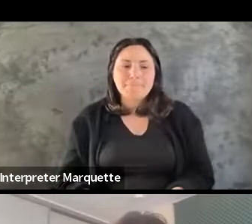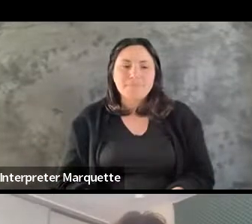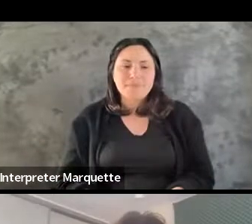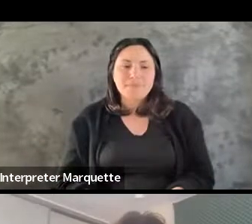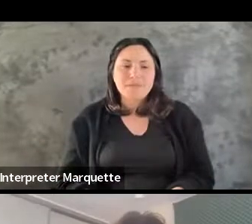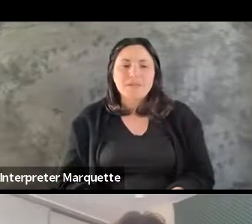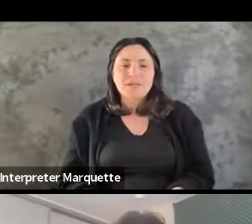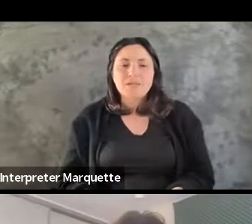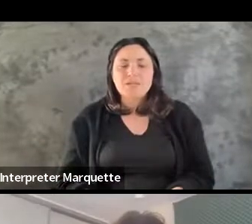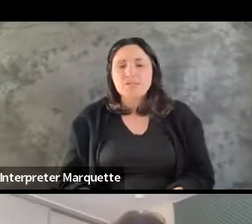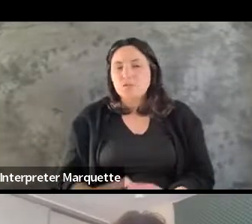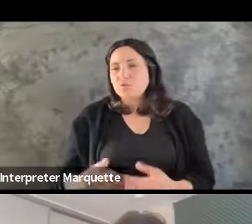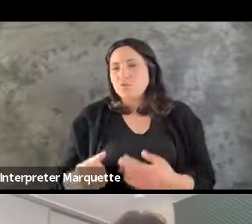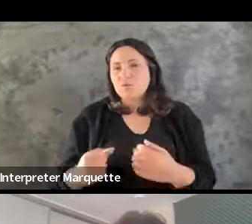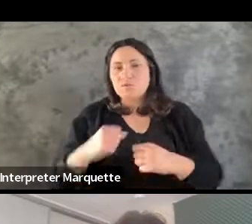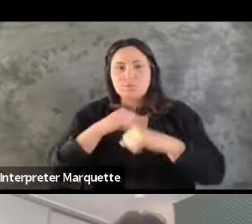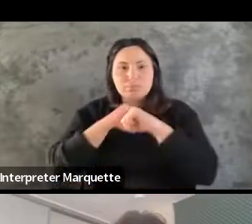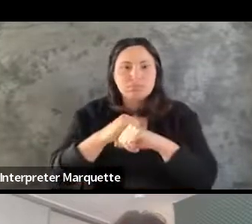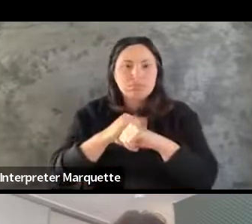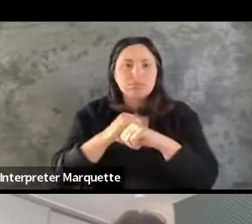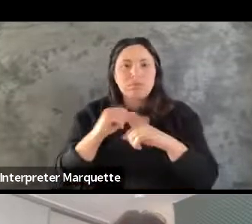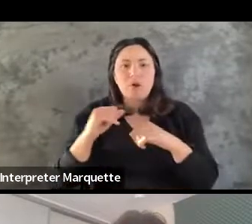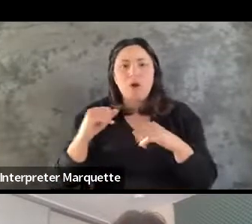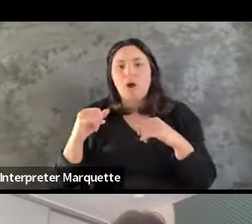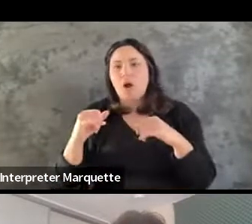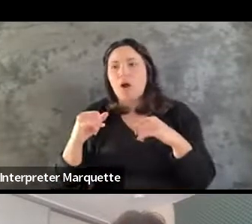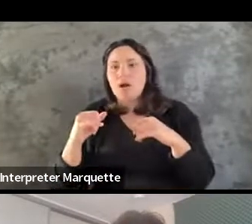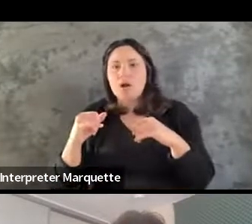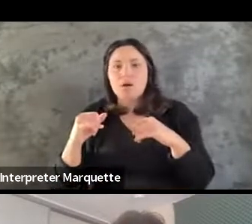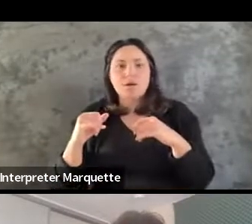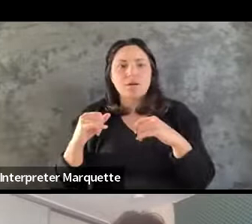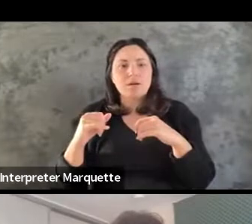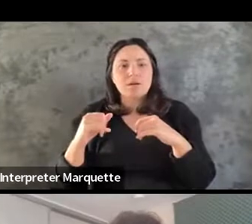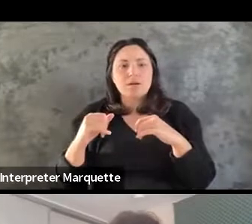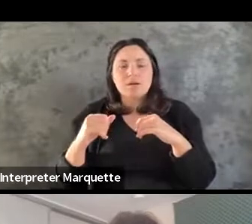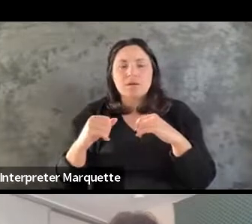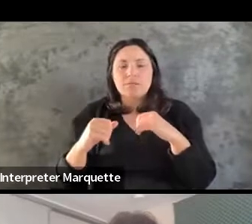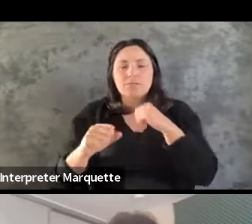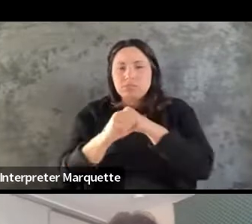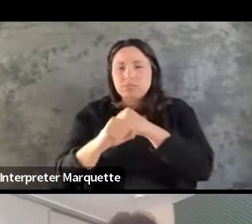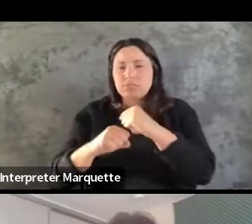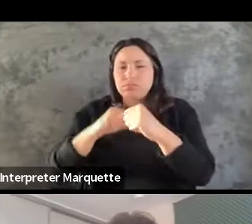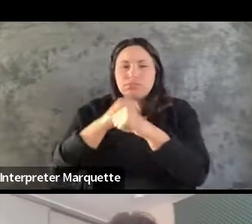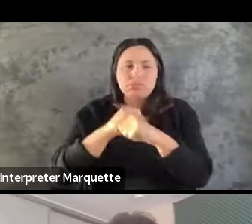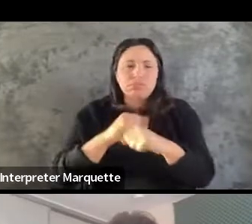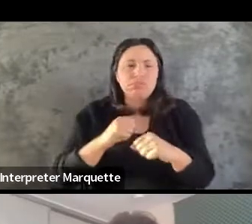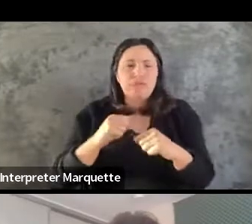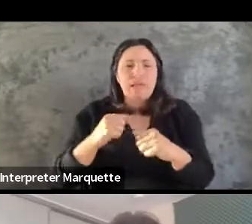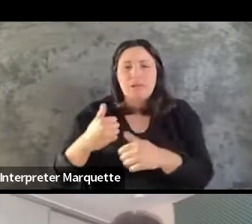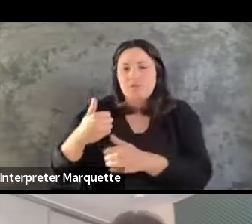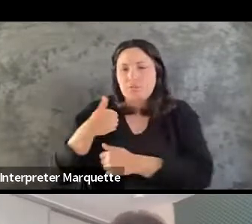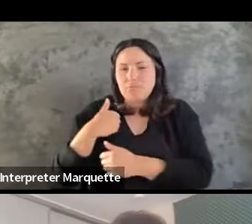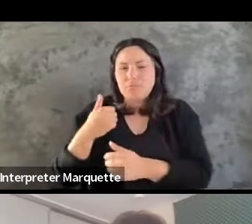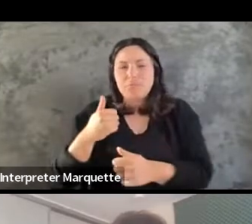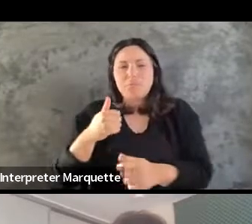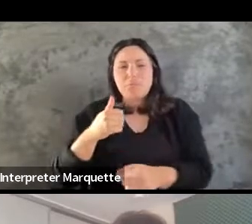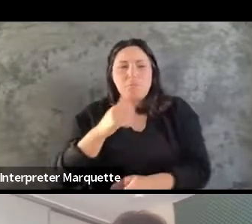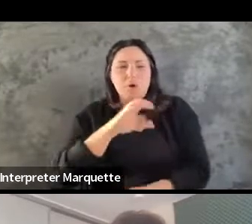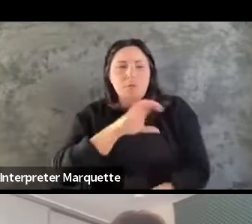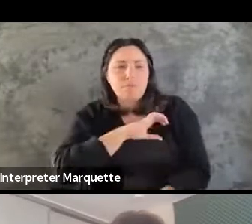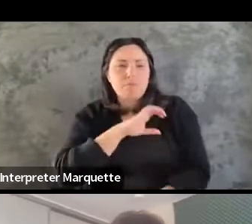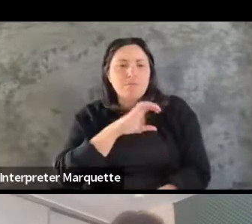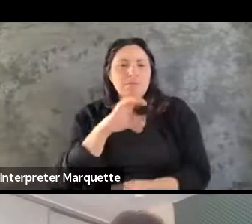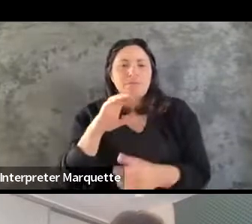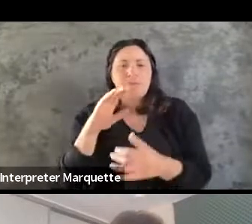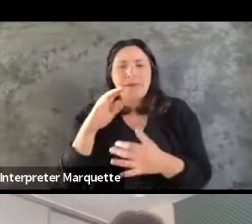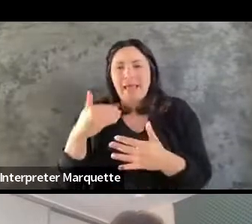not our campuses. For each person who thinks we should fortify and bolster and arm and bar and do